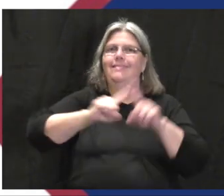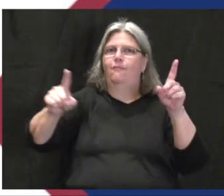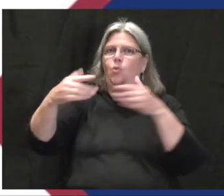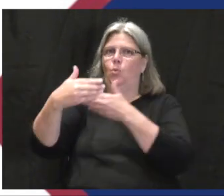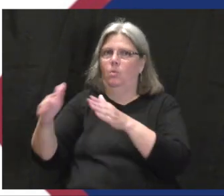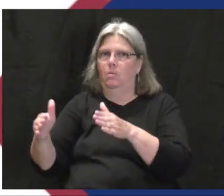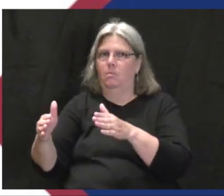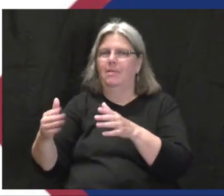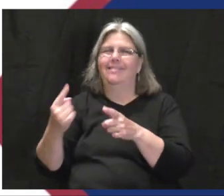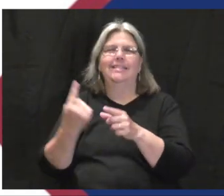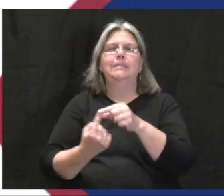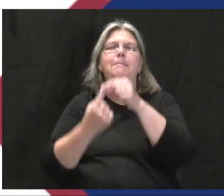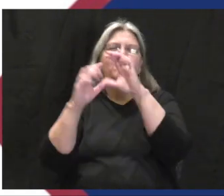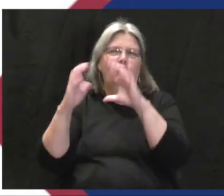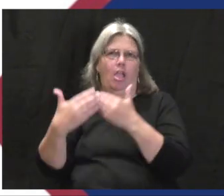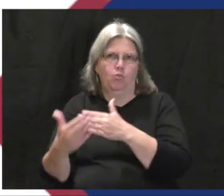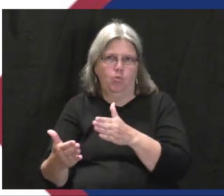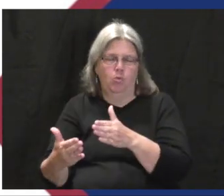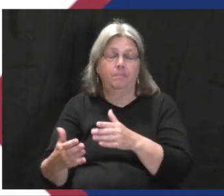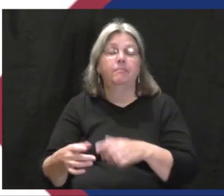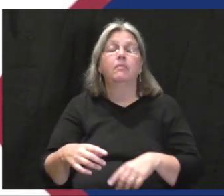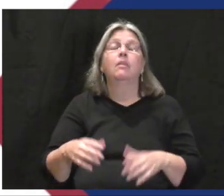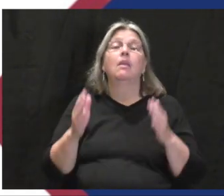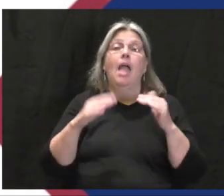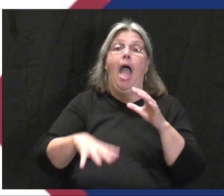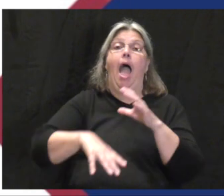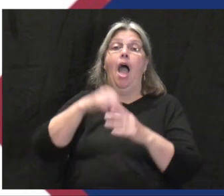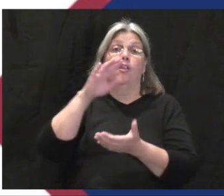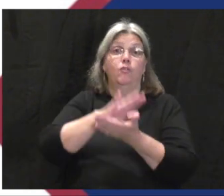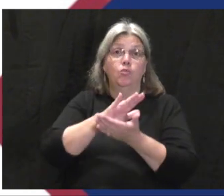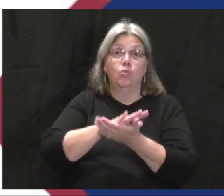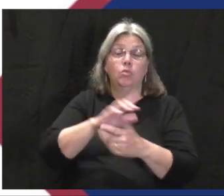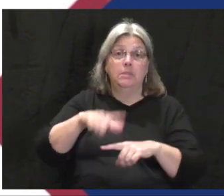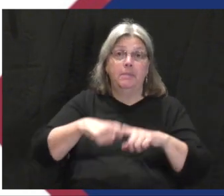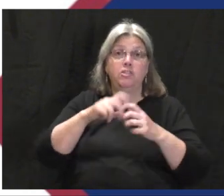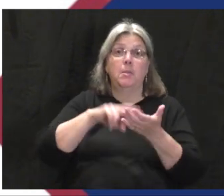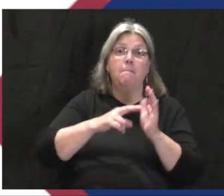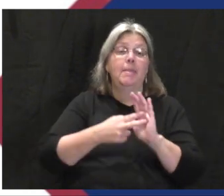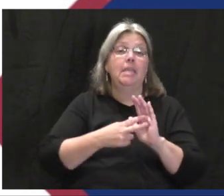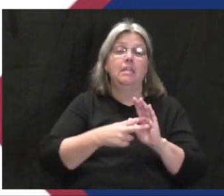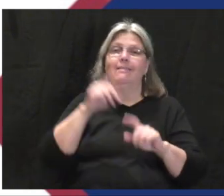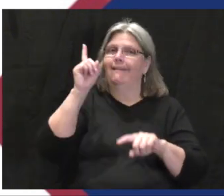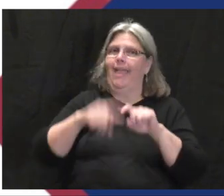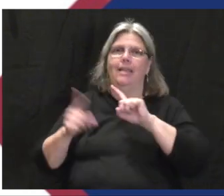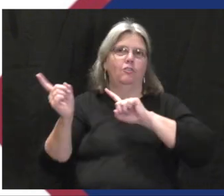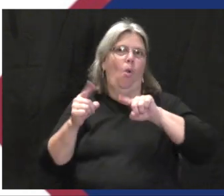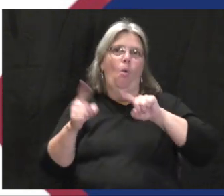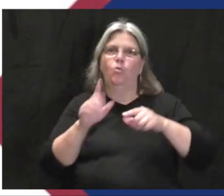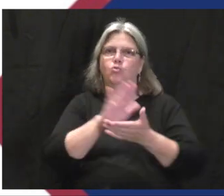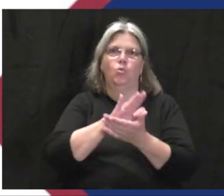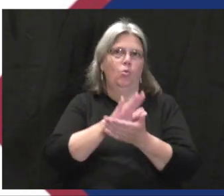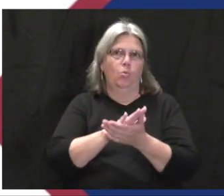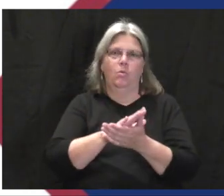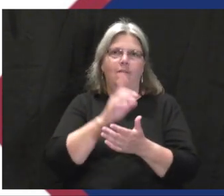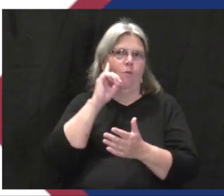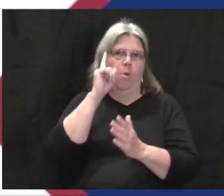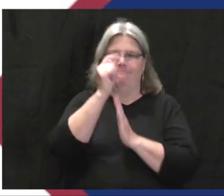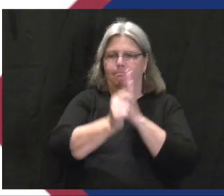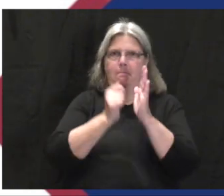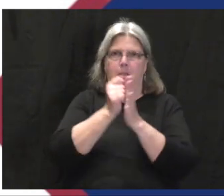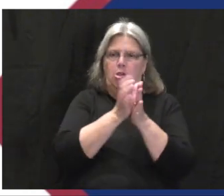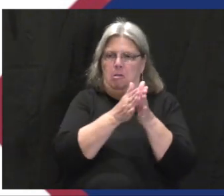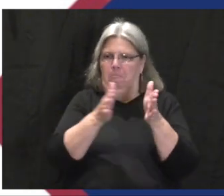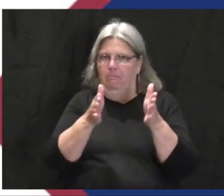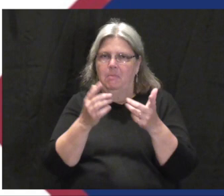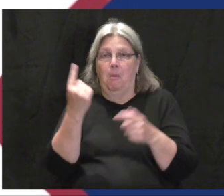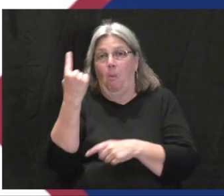special classroom, yeah. Out-of-school suspension is where they're removed from attendance of the school for some period of time. Sometimes it's a day, sometimes